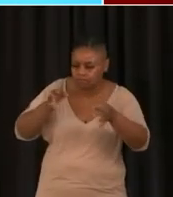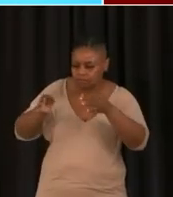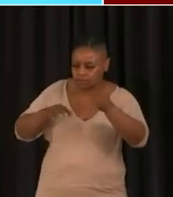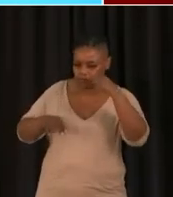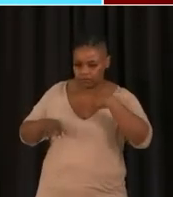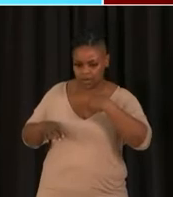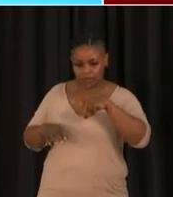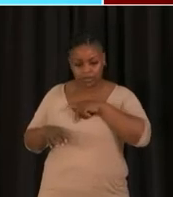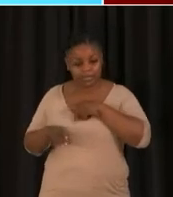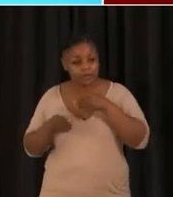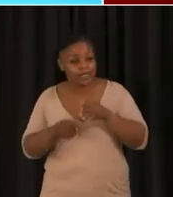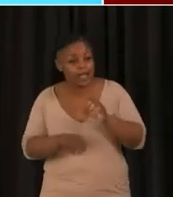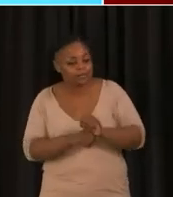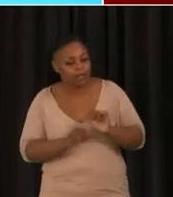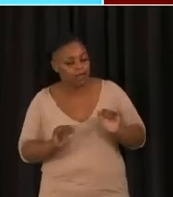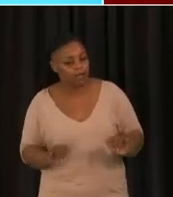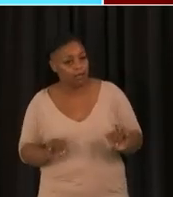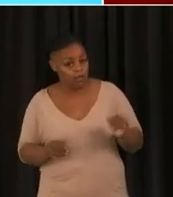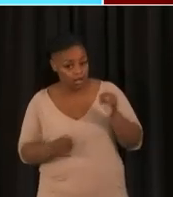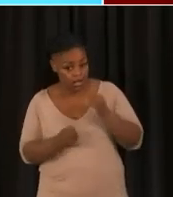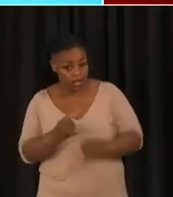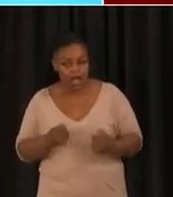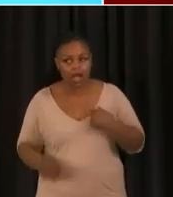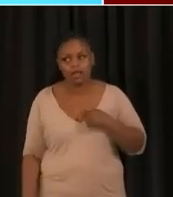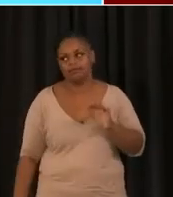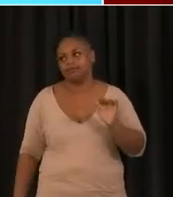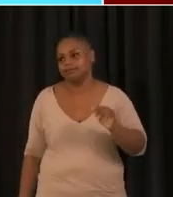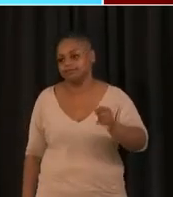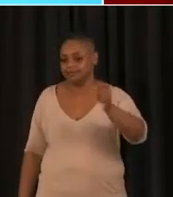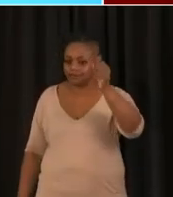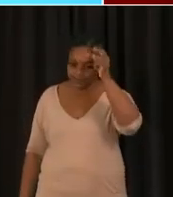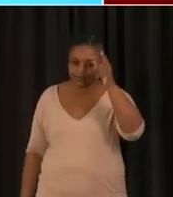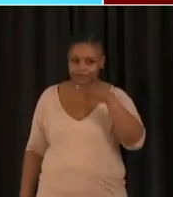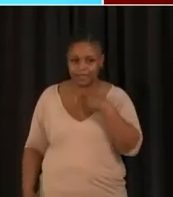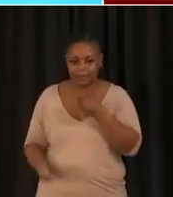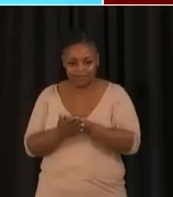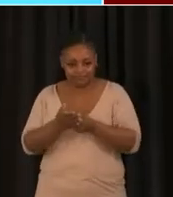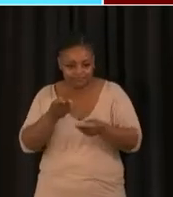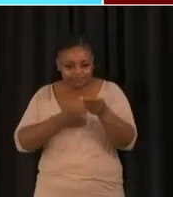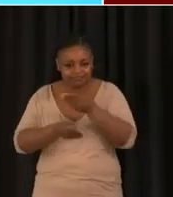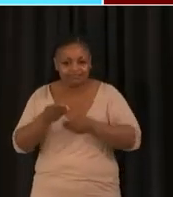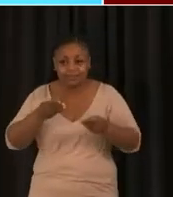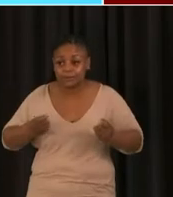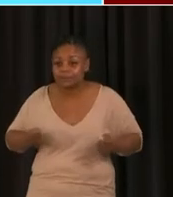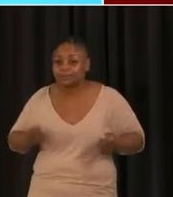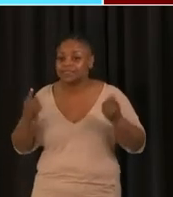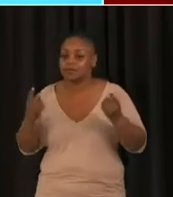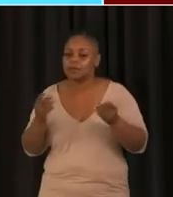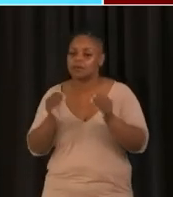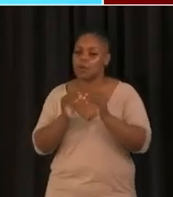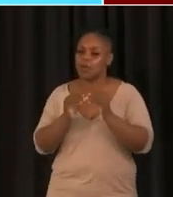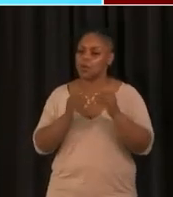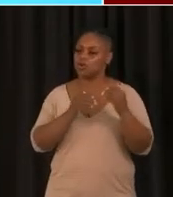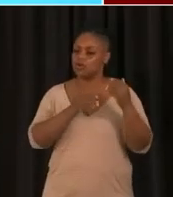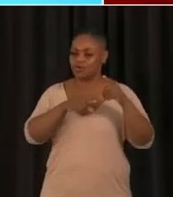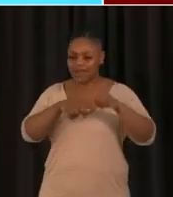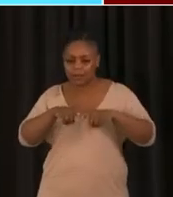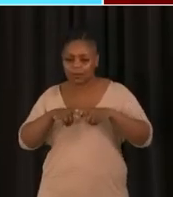I saved $125 per pay period directly into my DC Opportunity Match Savings Fund, and in